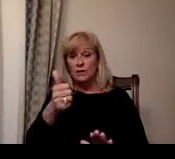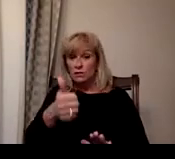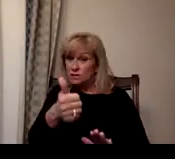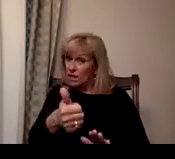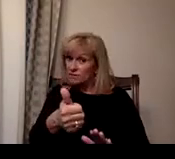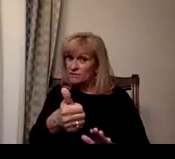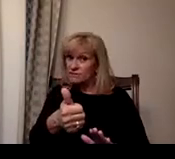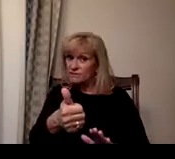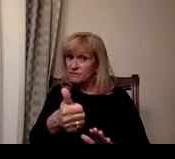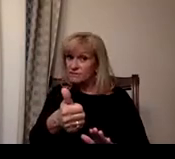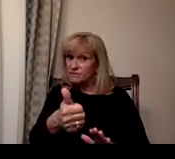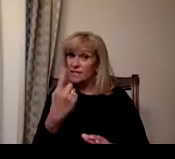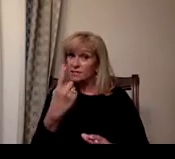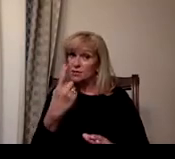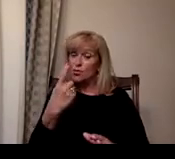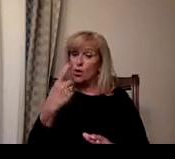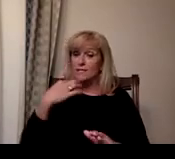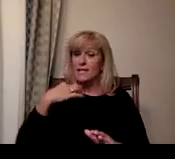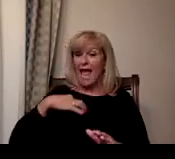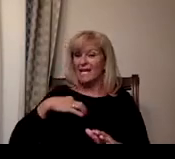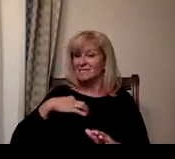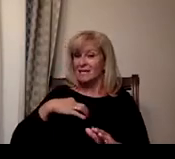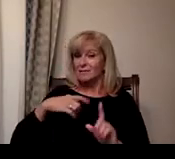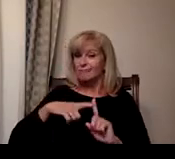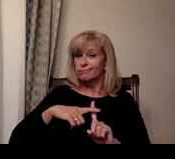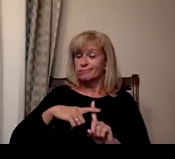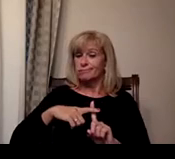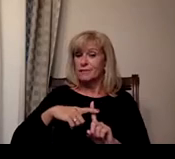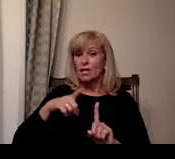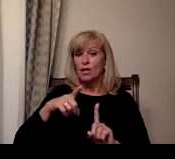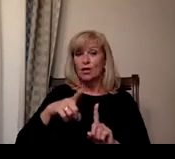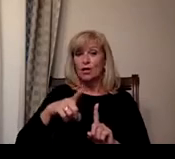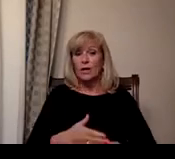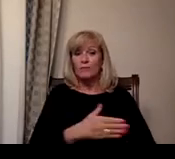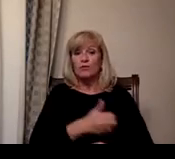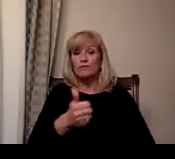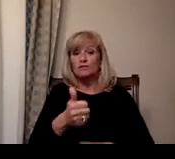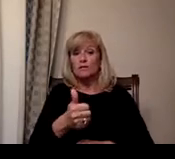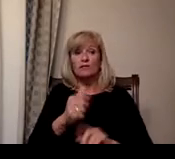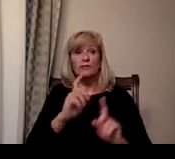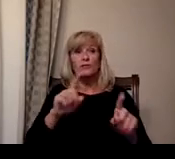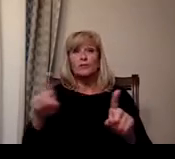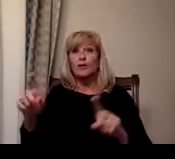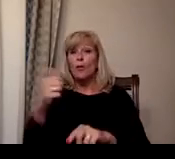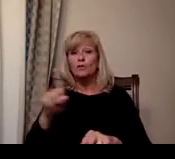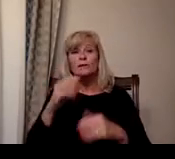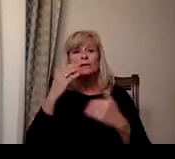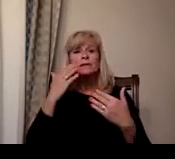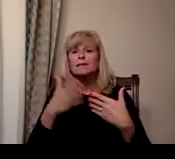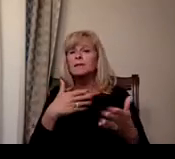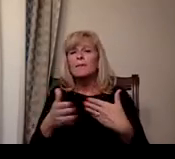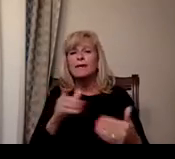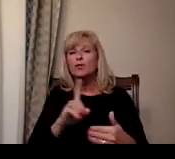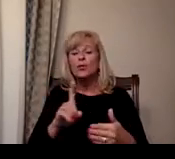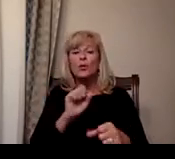Yourself is the one asset that when you improve yourself, you can take that anywhere. It doesn't matter where you work, where you live, whatever